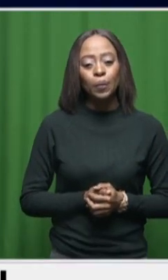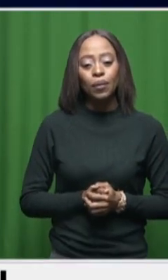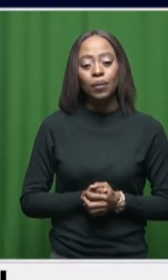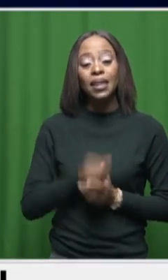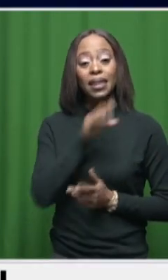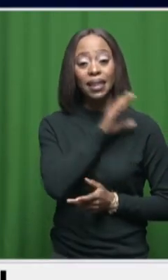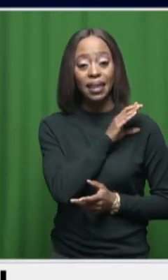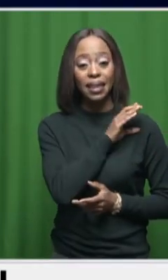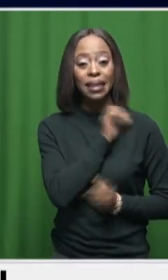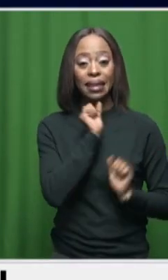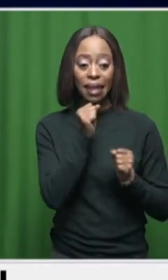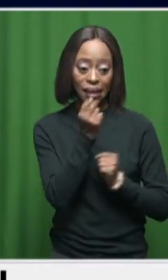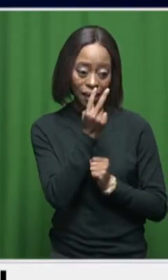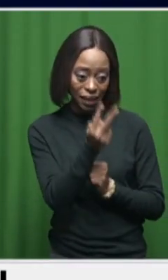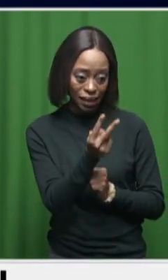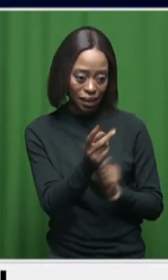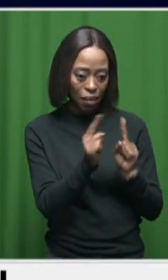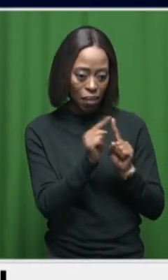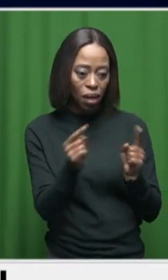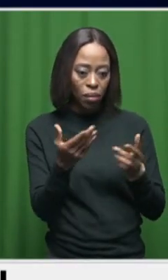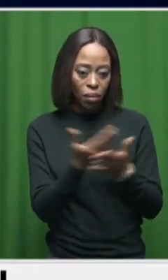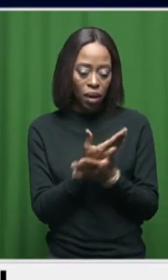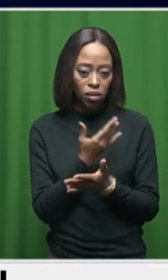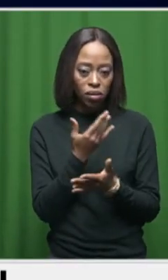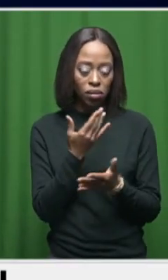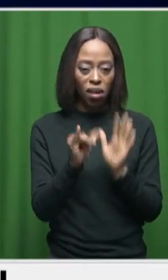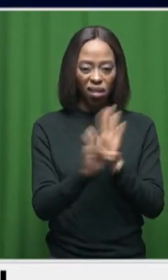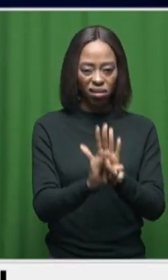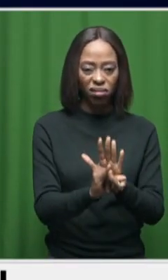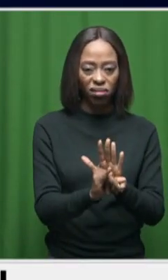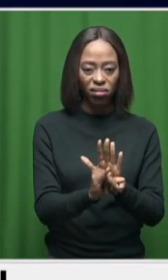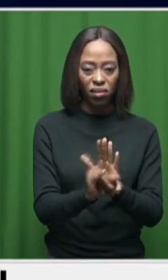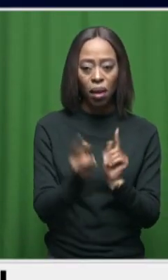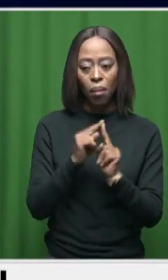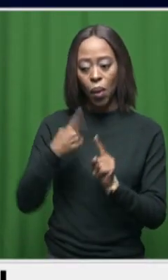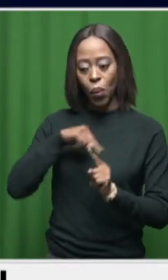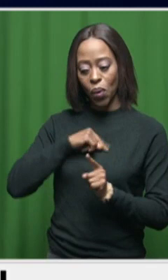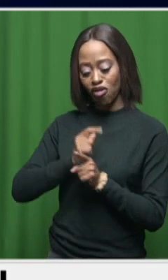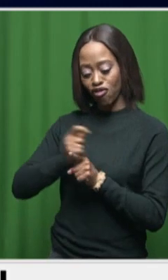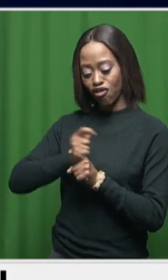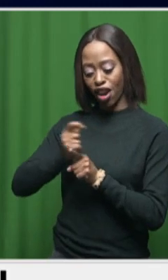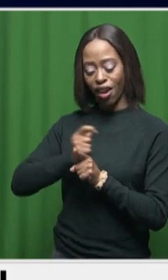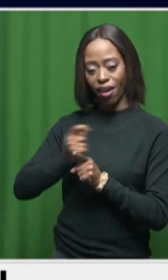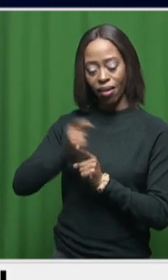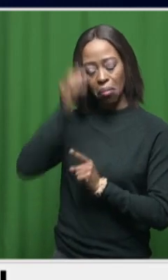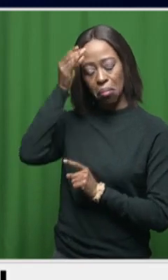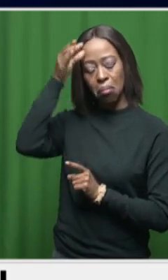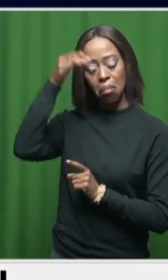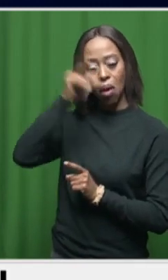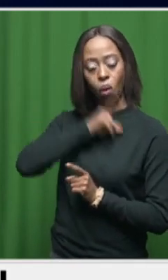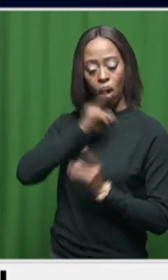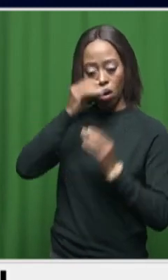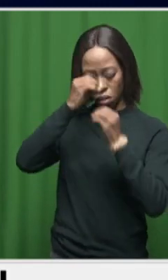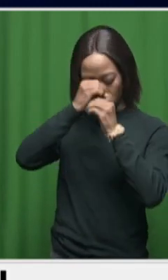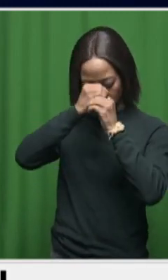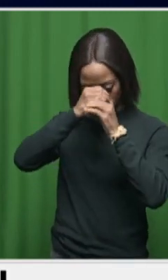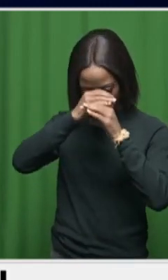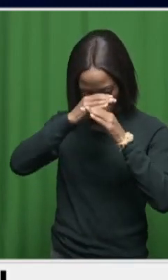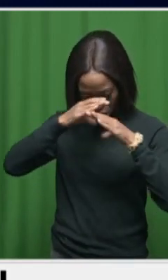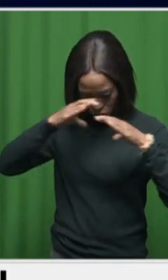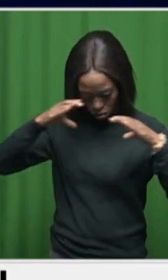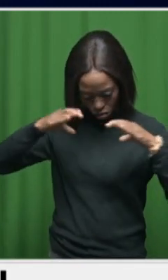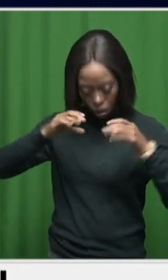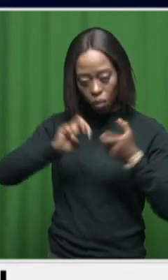Sometimes the customer might see it as a misdiagnosis, but we are trained in such a way that we can zoom in on